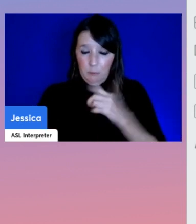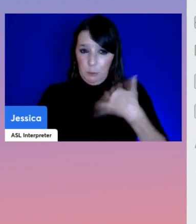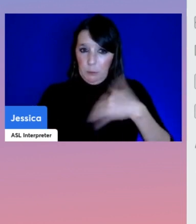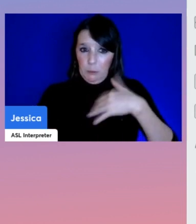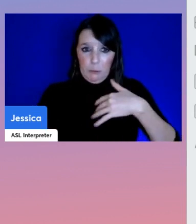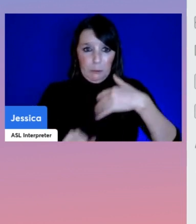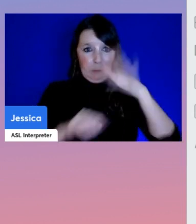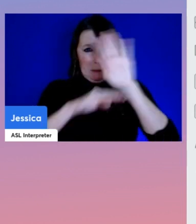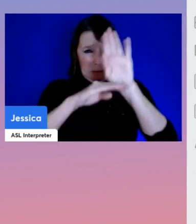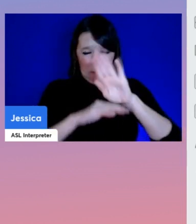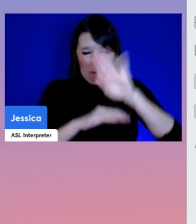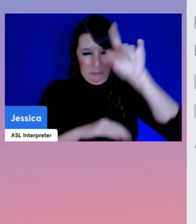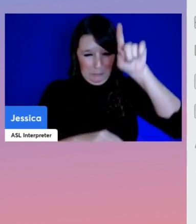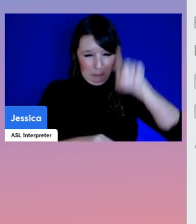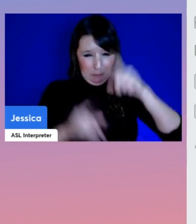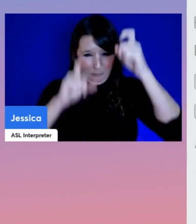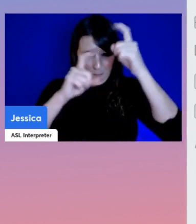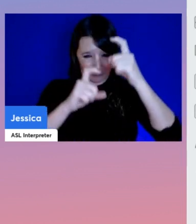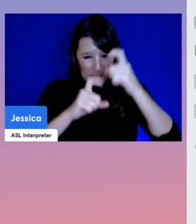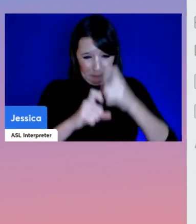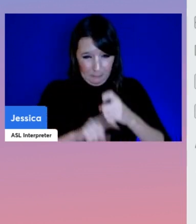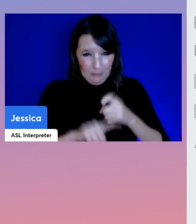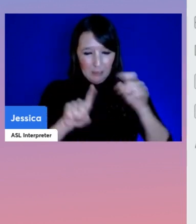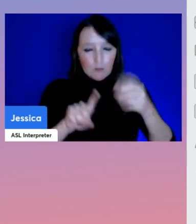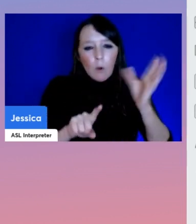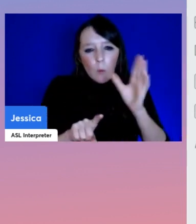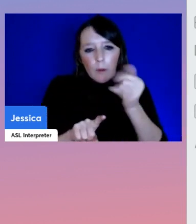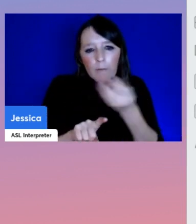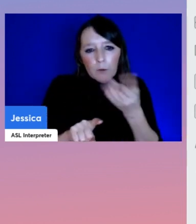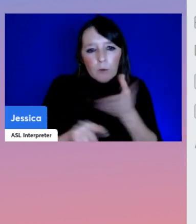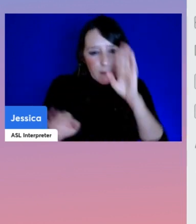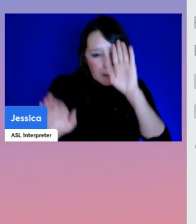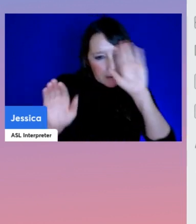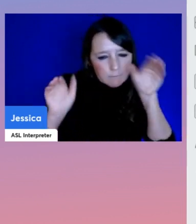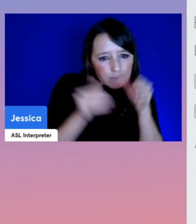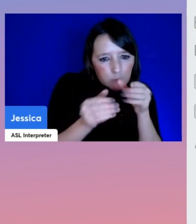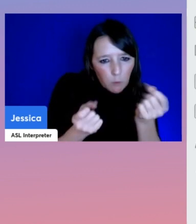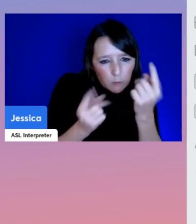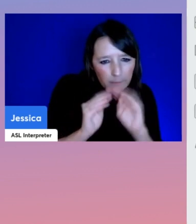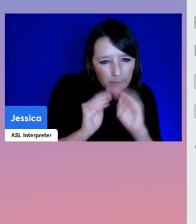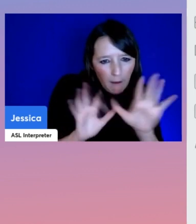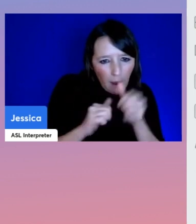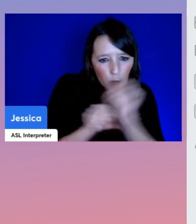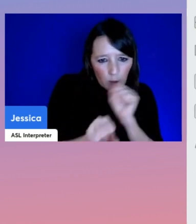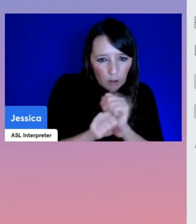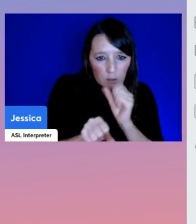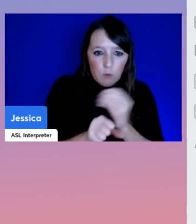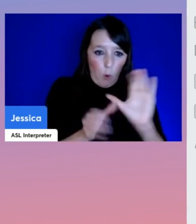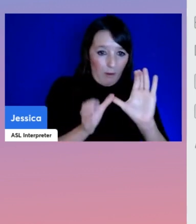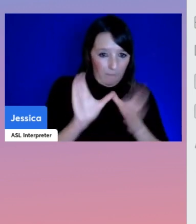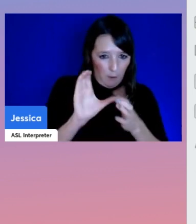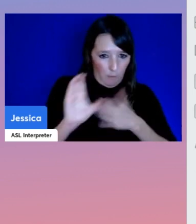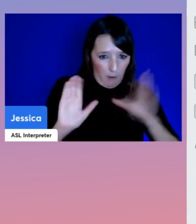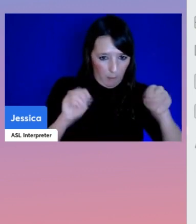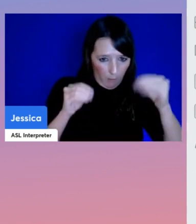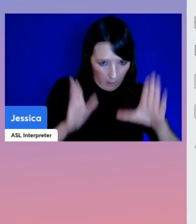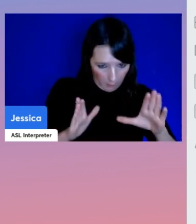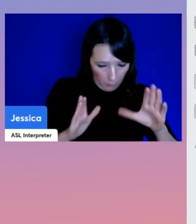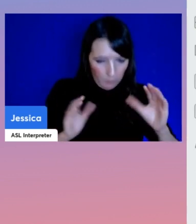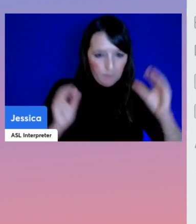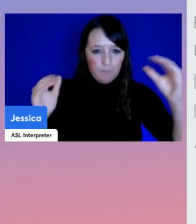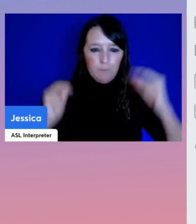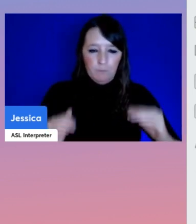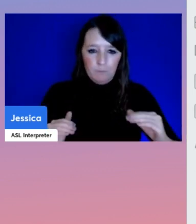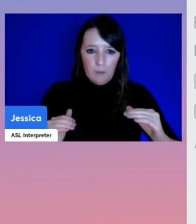so we will just look at a few things to understand how it works. So I'm configuring my provider. I'm configuring